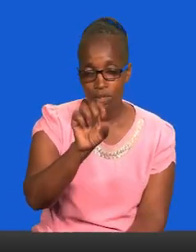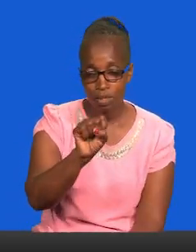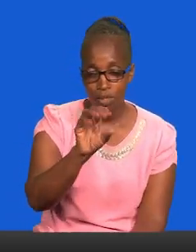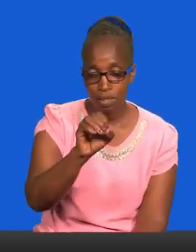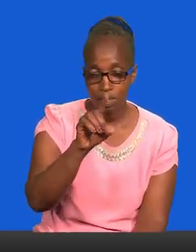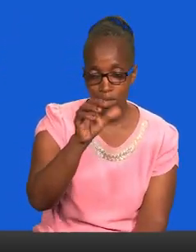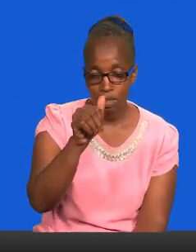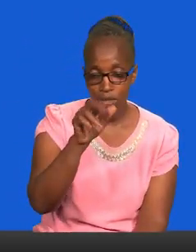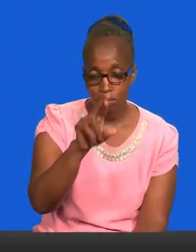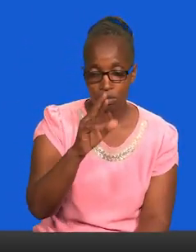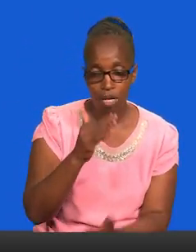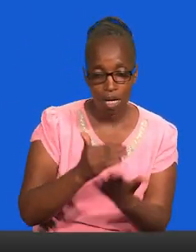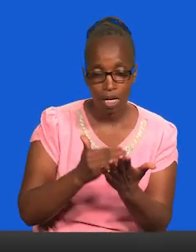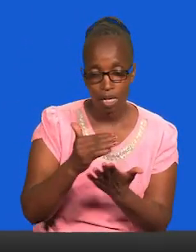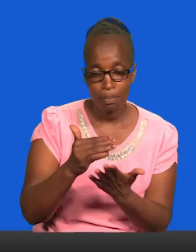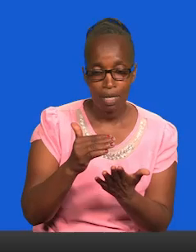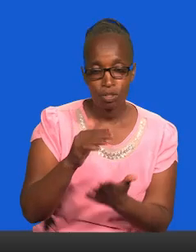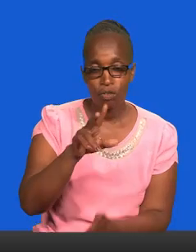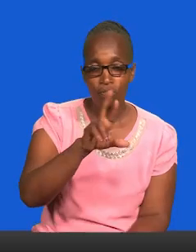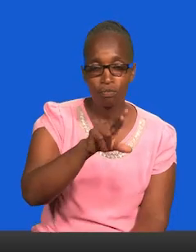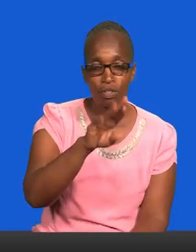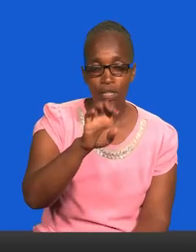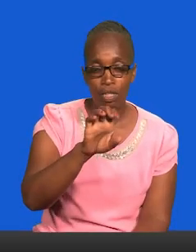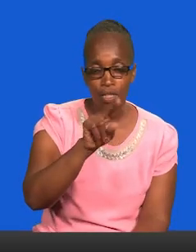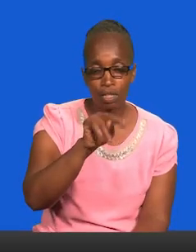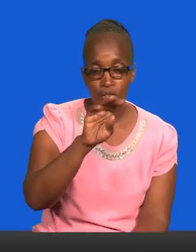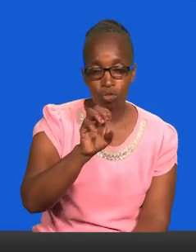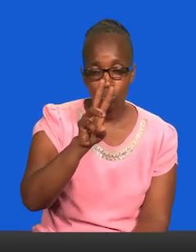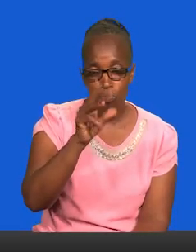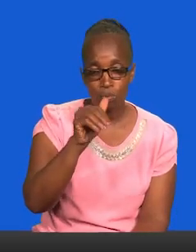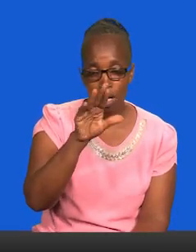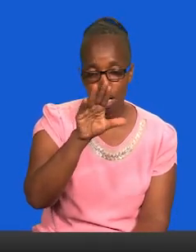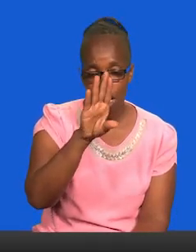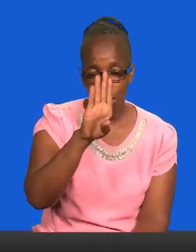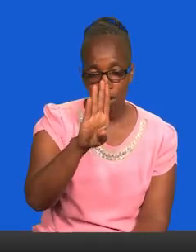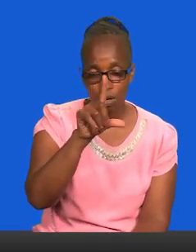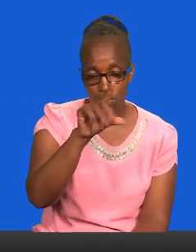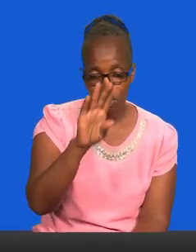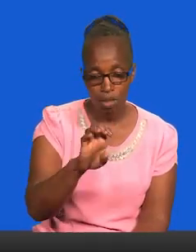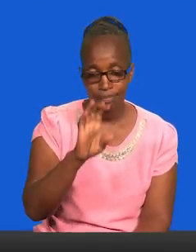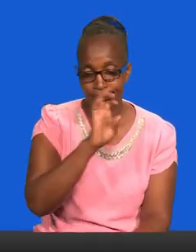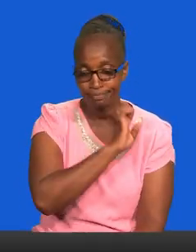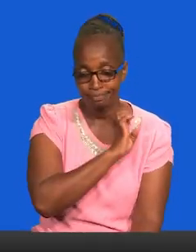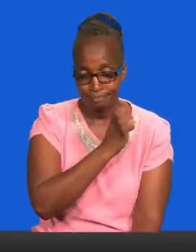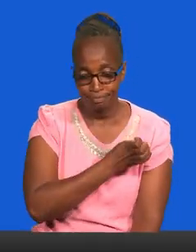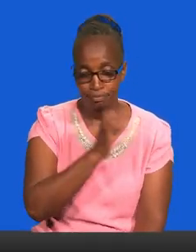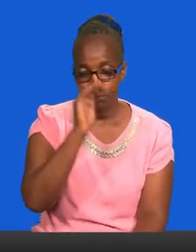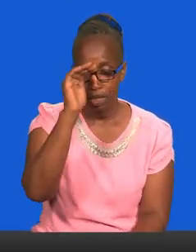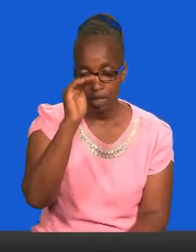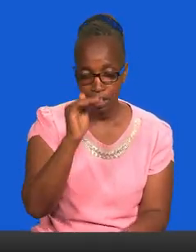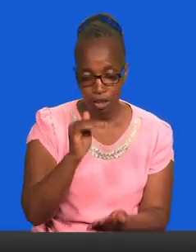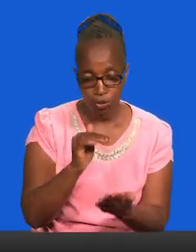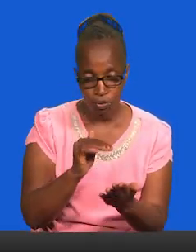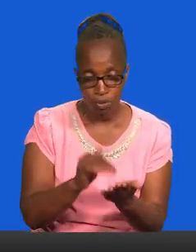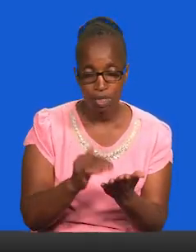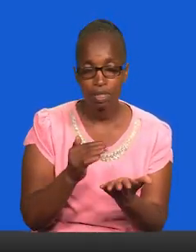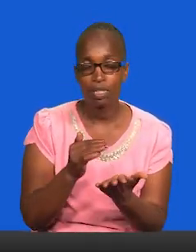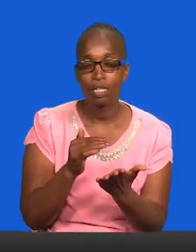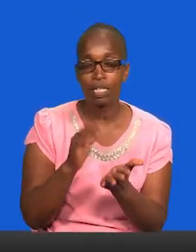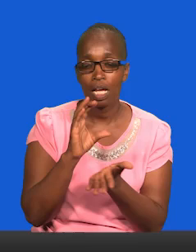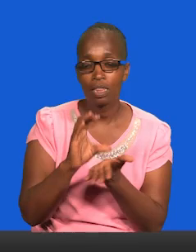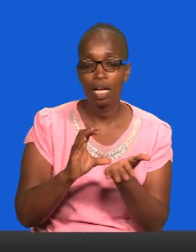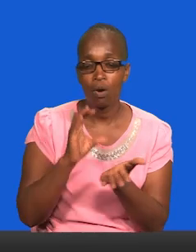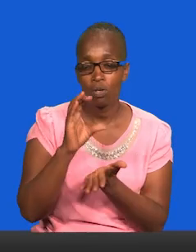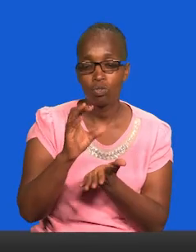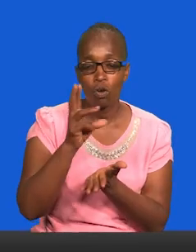solar as part of the renewable energy to pump the water, thereby reducing the cost of running the